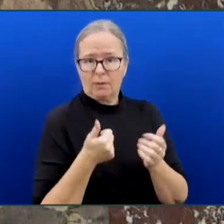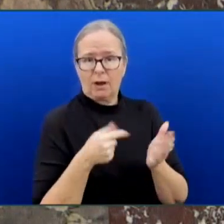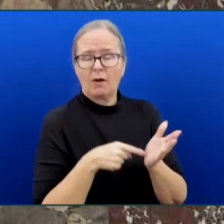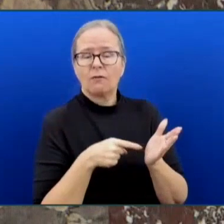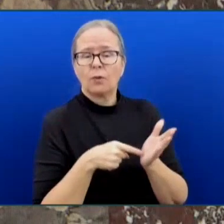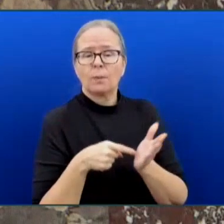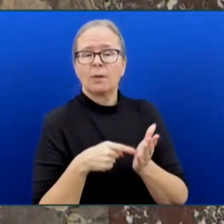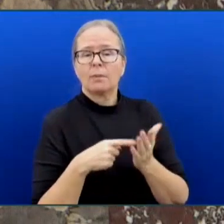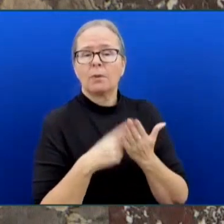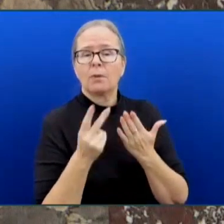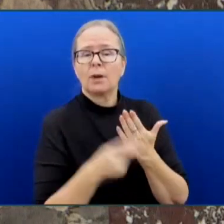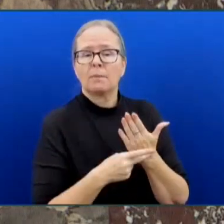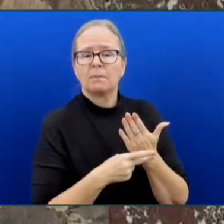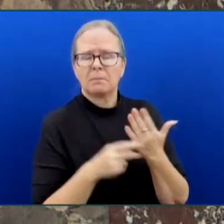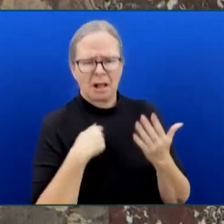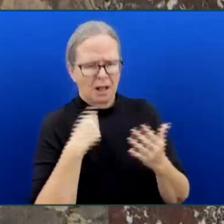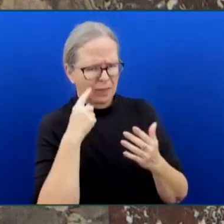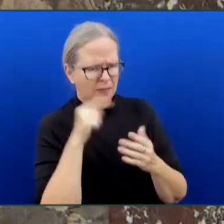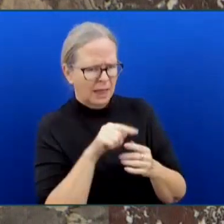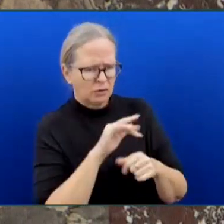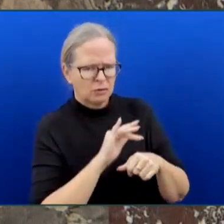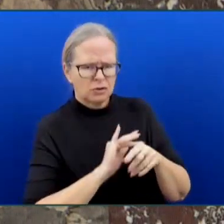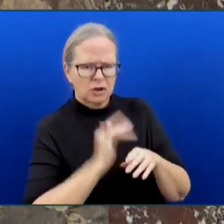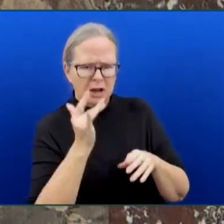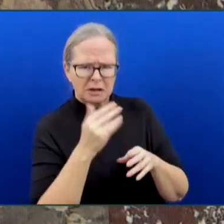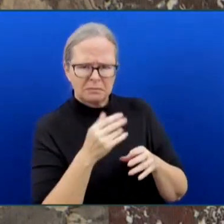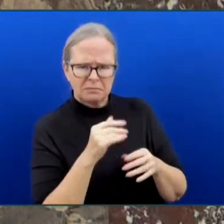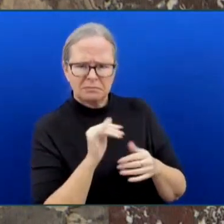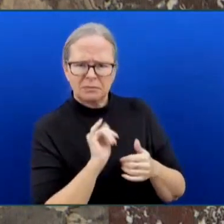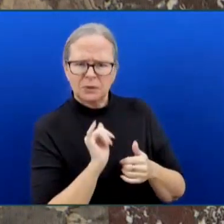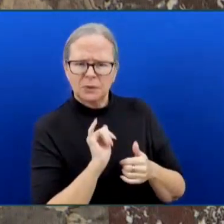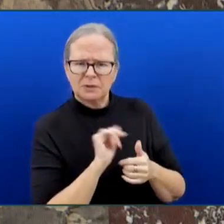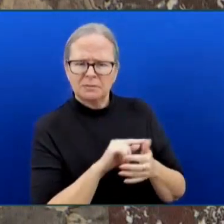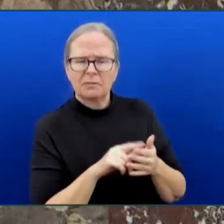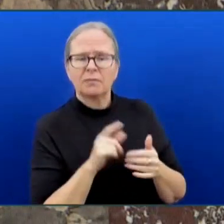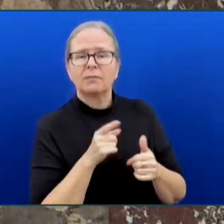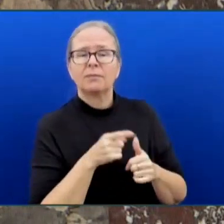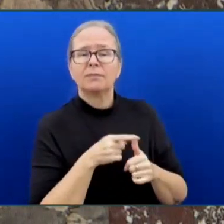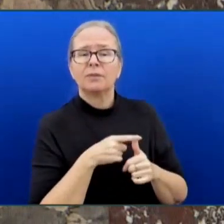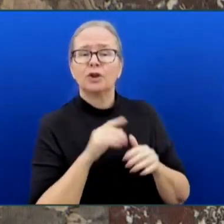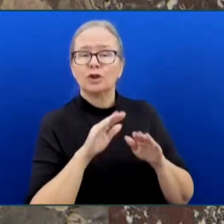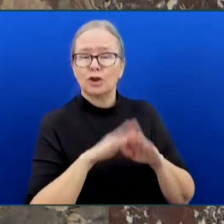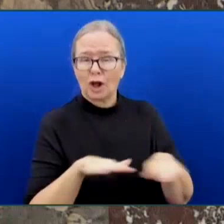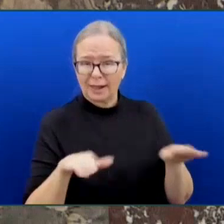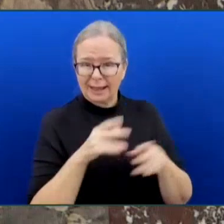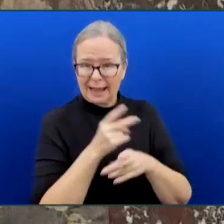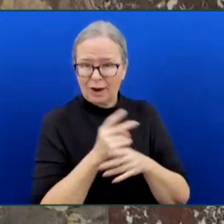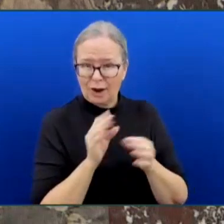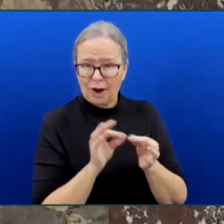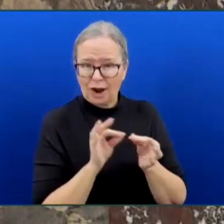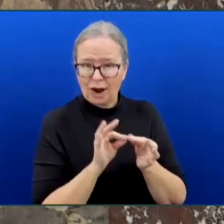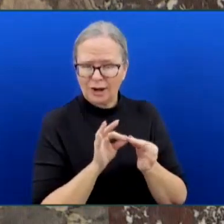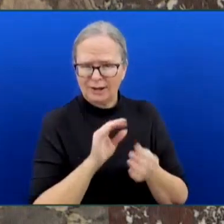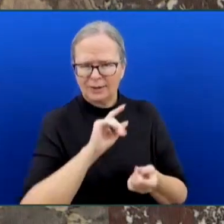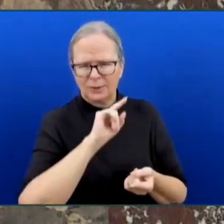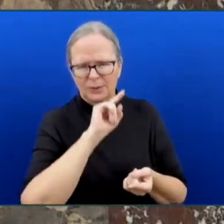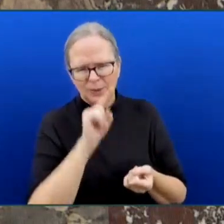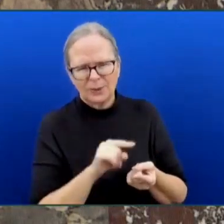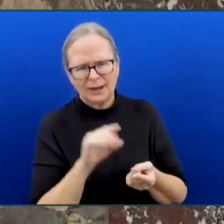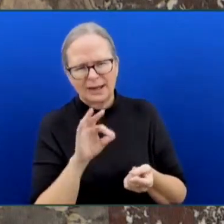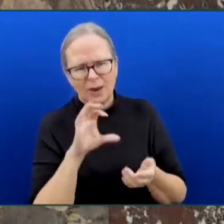Speaker. Reducing childcare costs by up to $900 a month. That's a big affordability